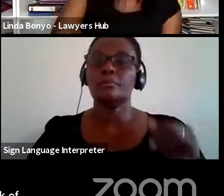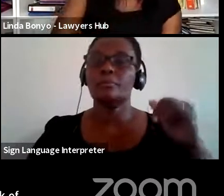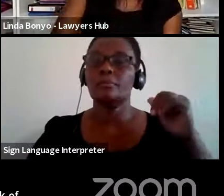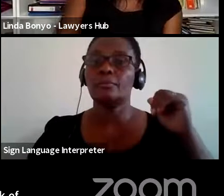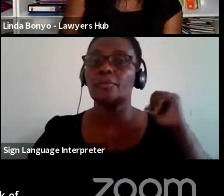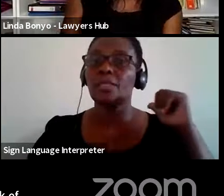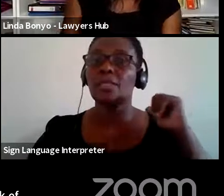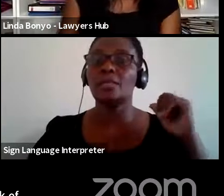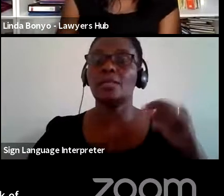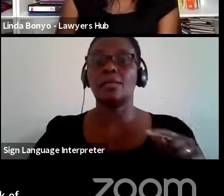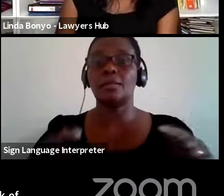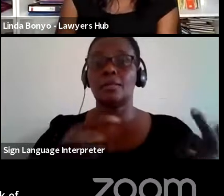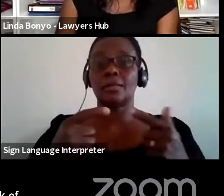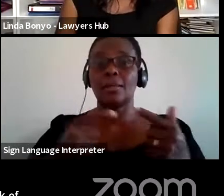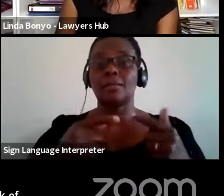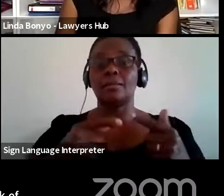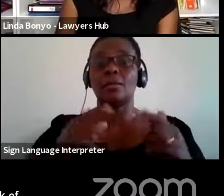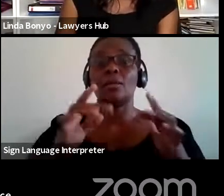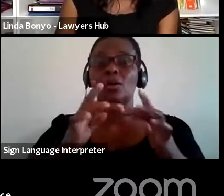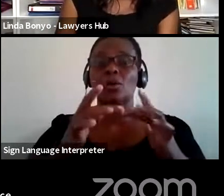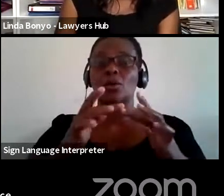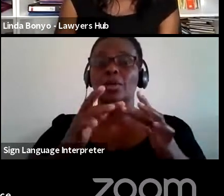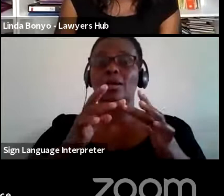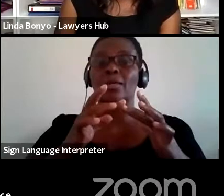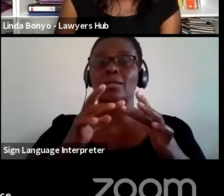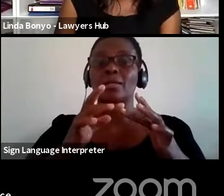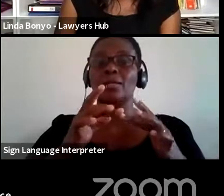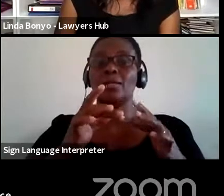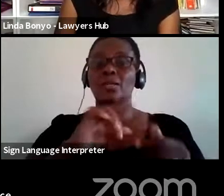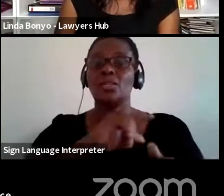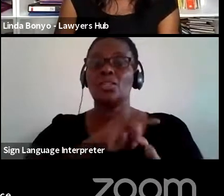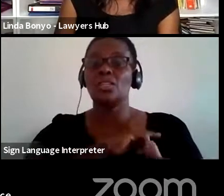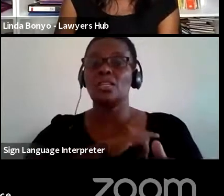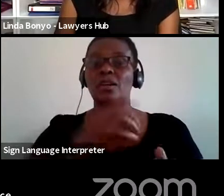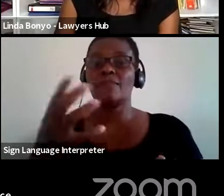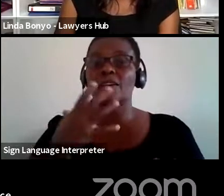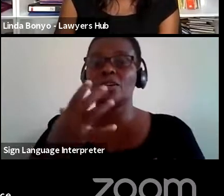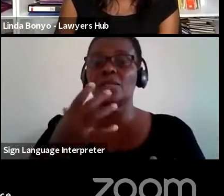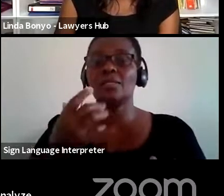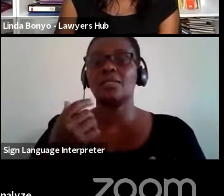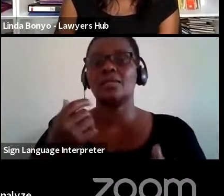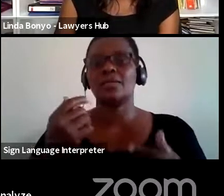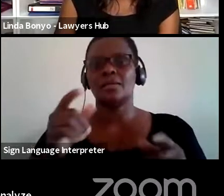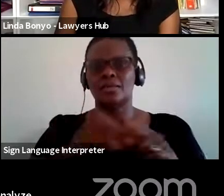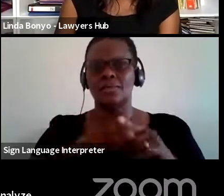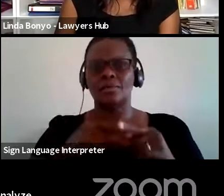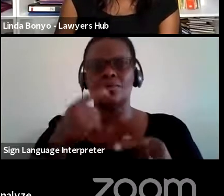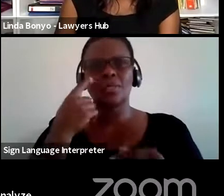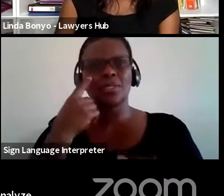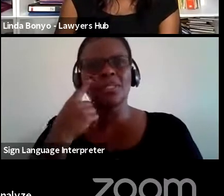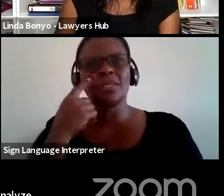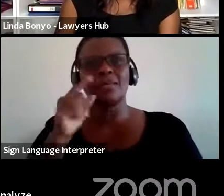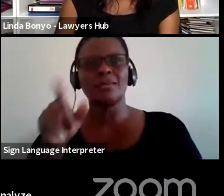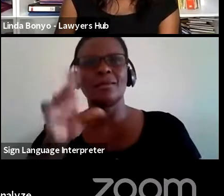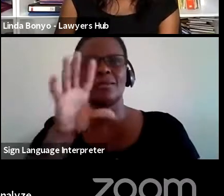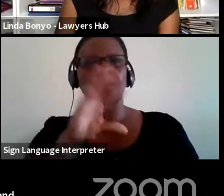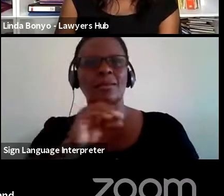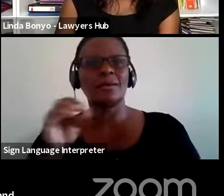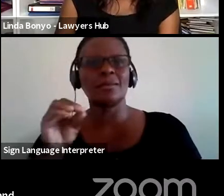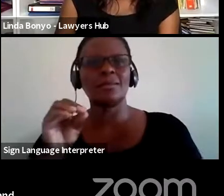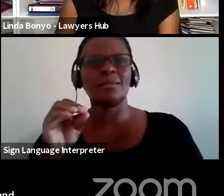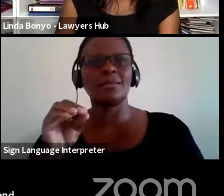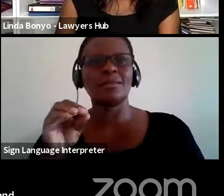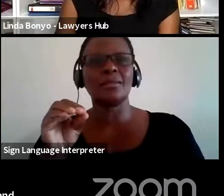online violence. So while the panelists recognize that reporting and analytics is really important, I would be remiss not to